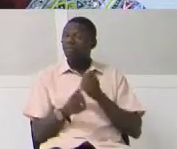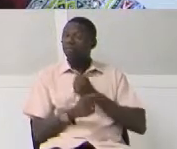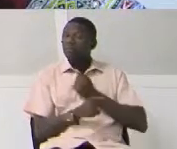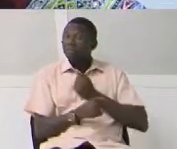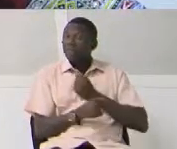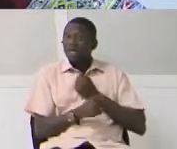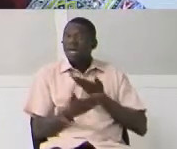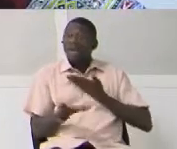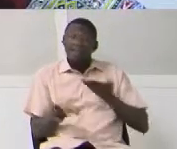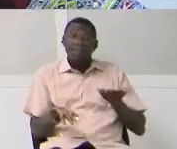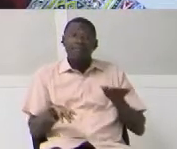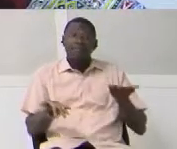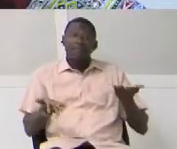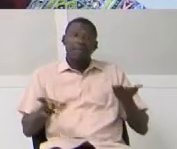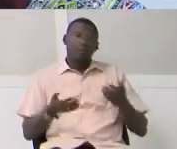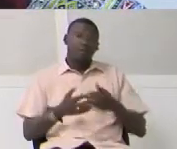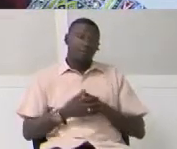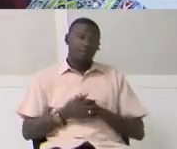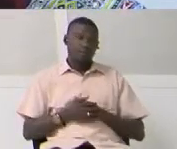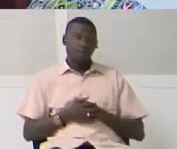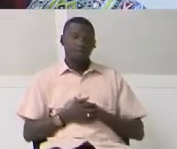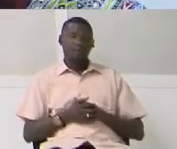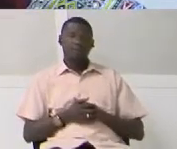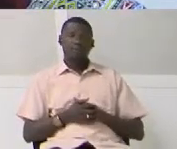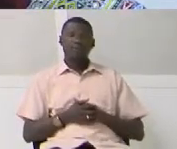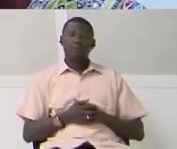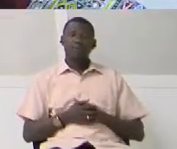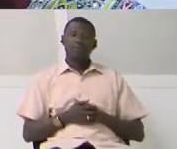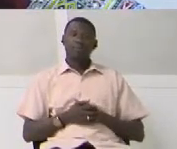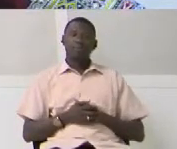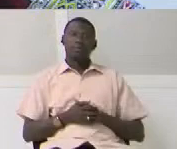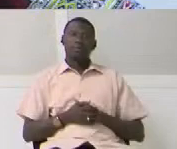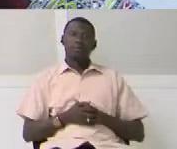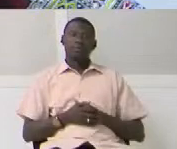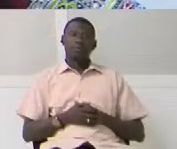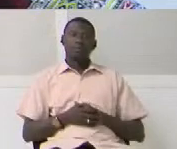I was not trusting. I couldn't trust anything. So boy,